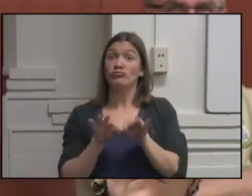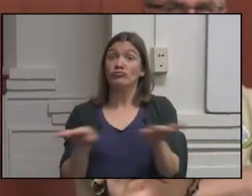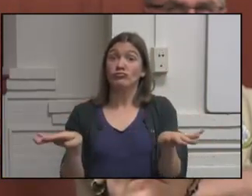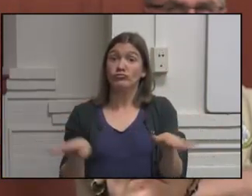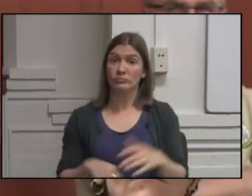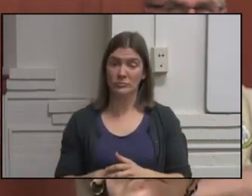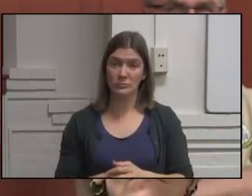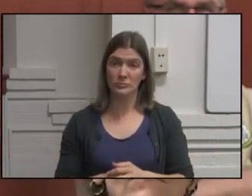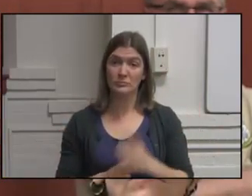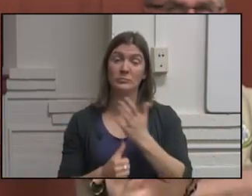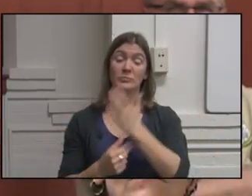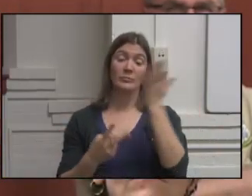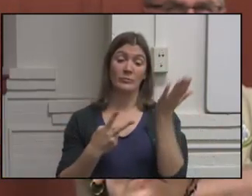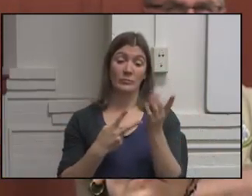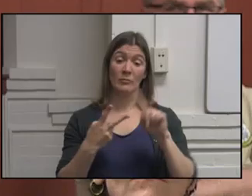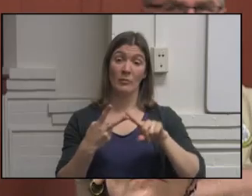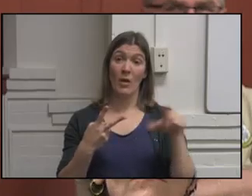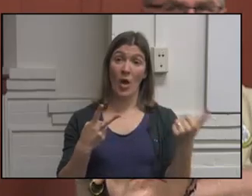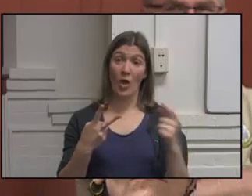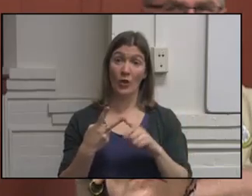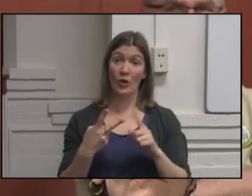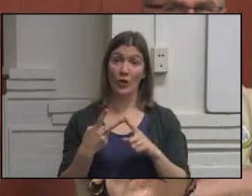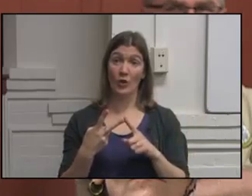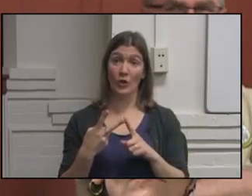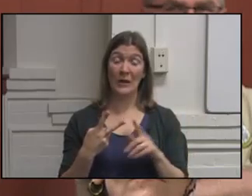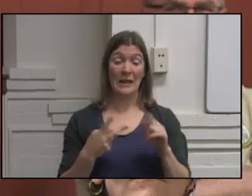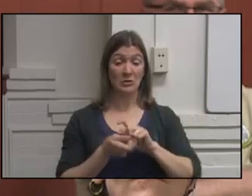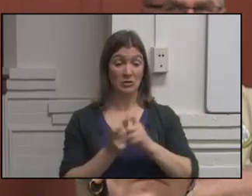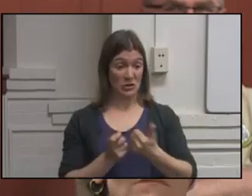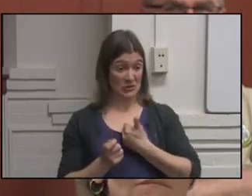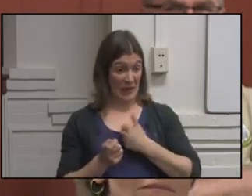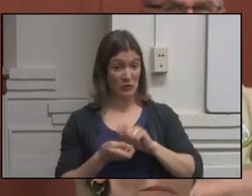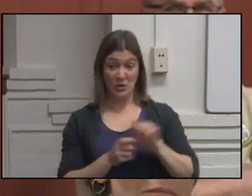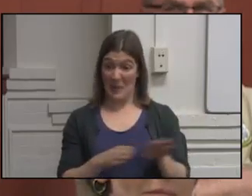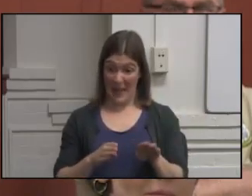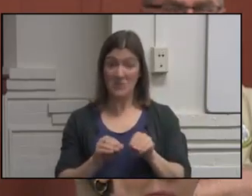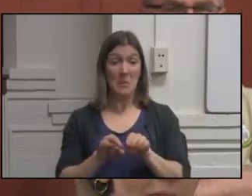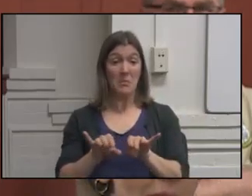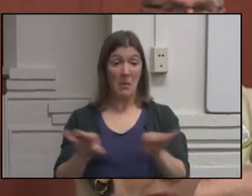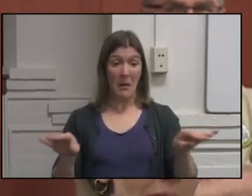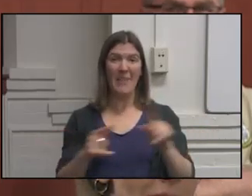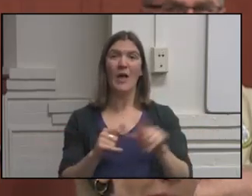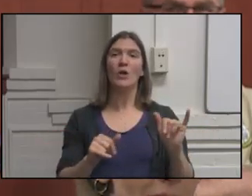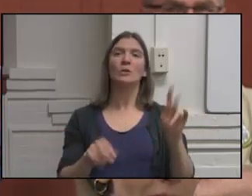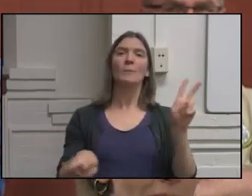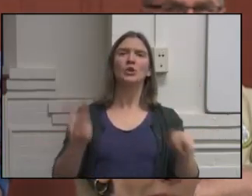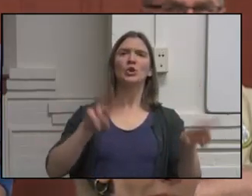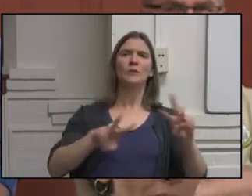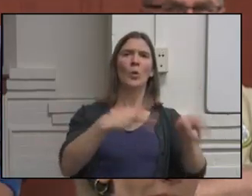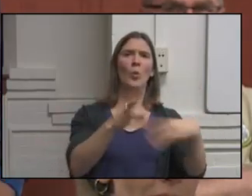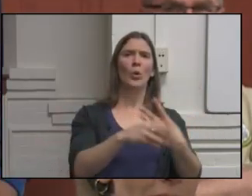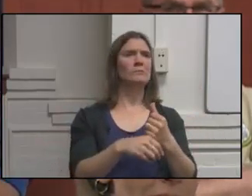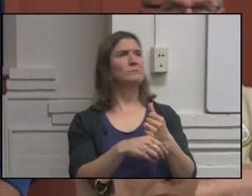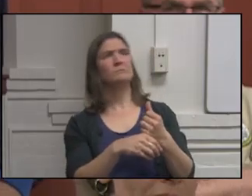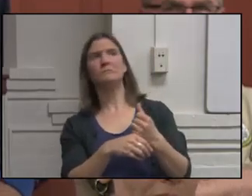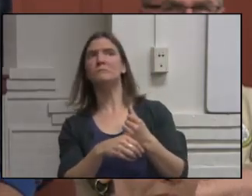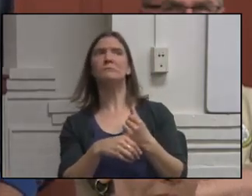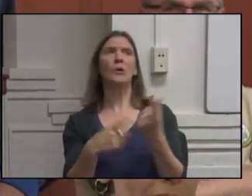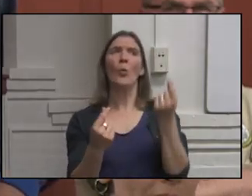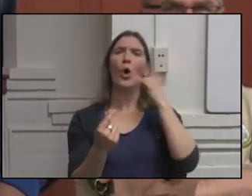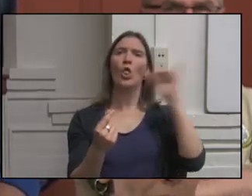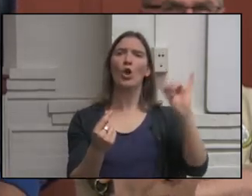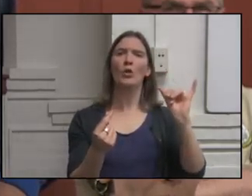live. And along the way, observing very carefully what's going on in the world and